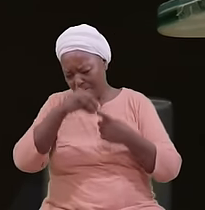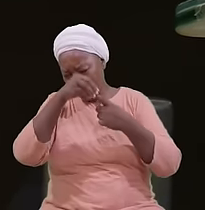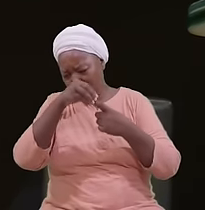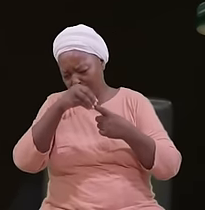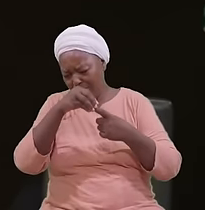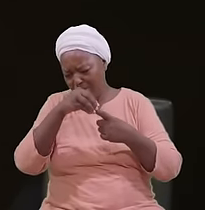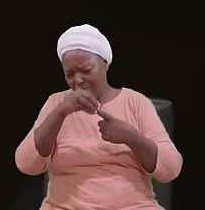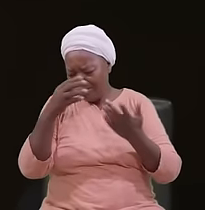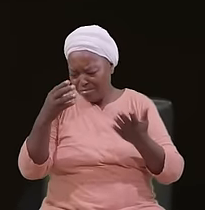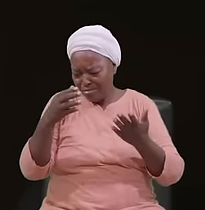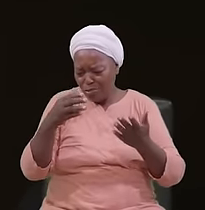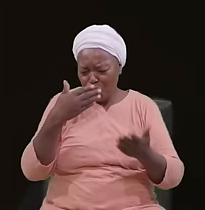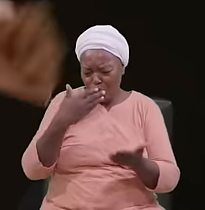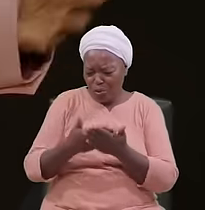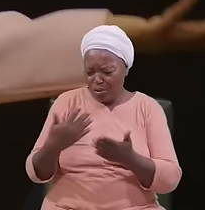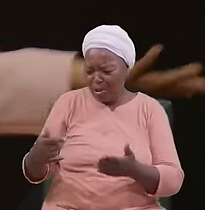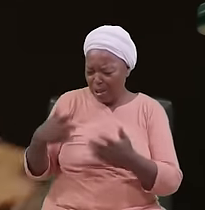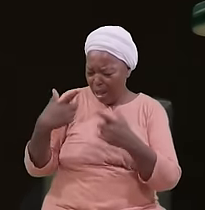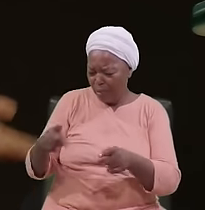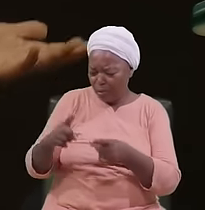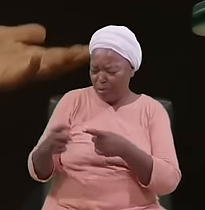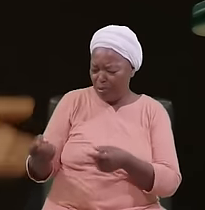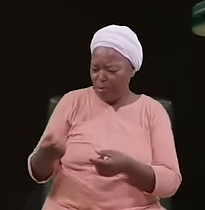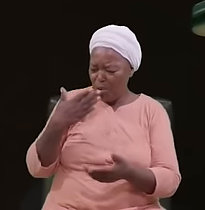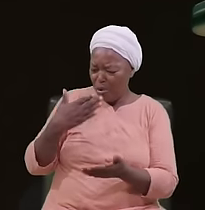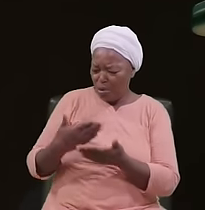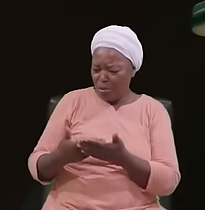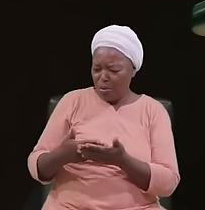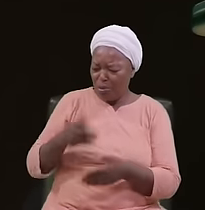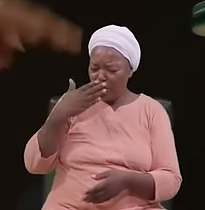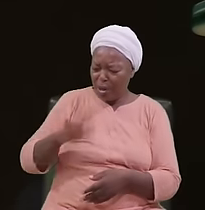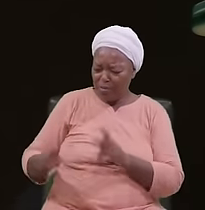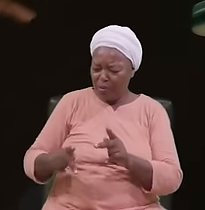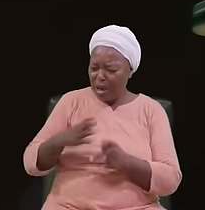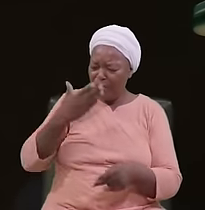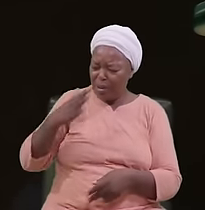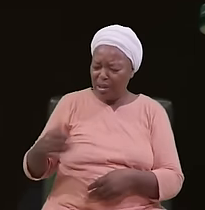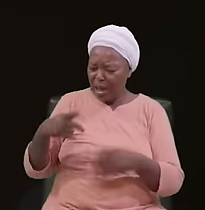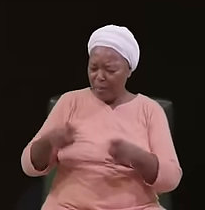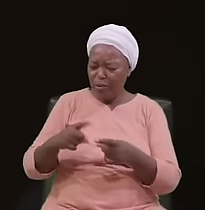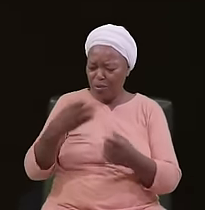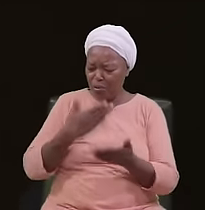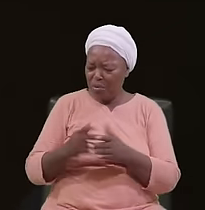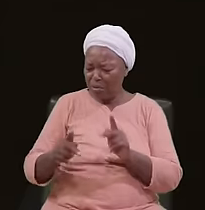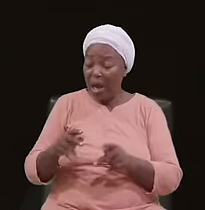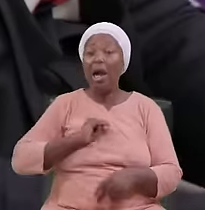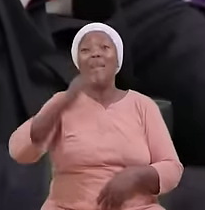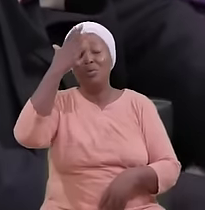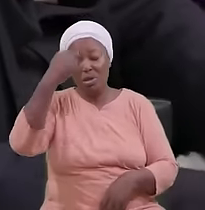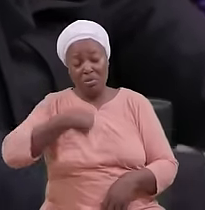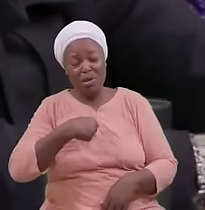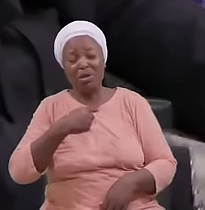things happen to bad people. Bad things happen to good people. I know I'm good. I know I'm